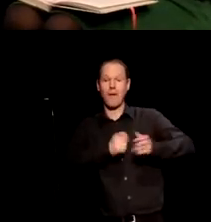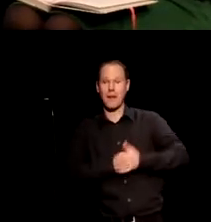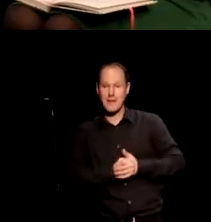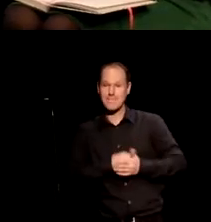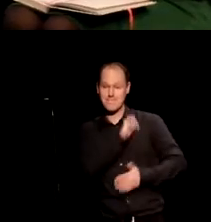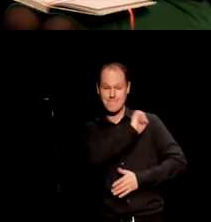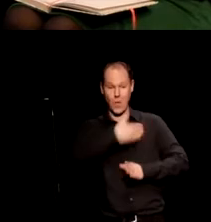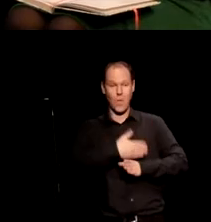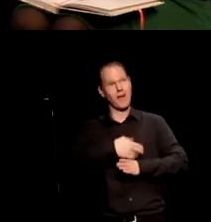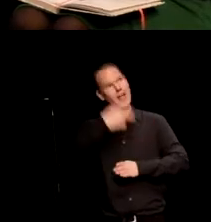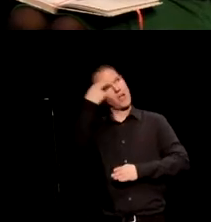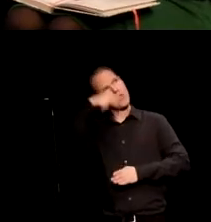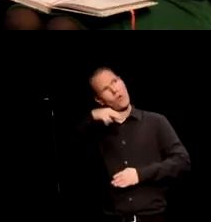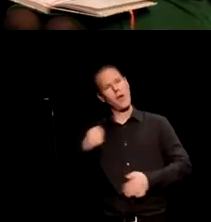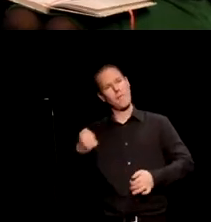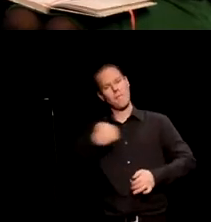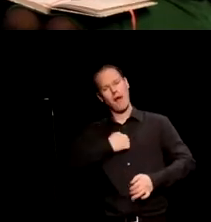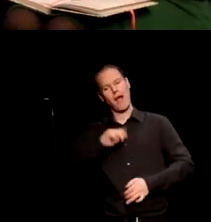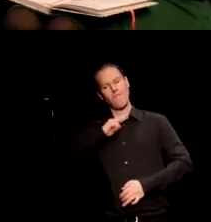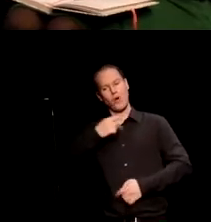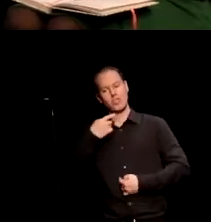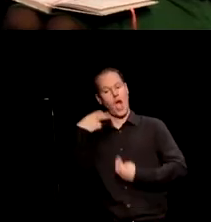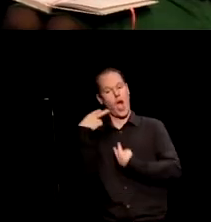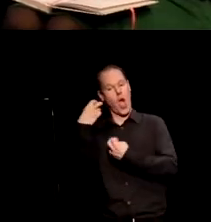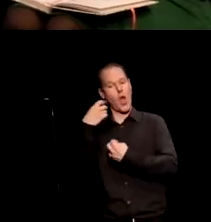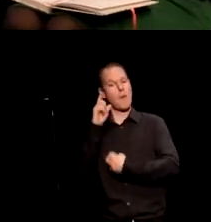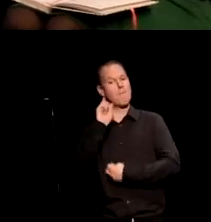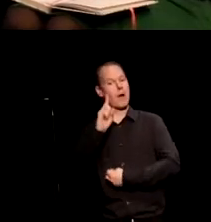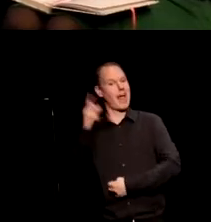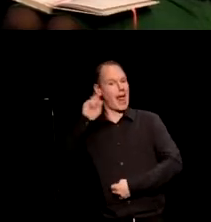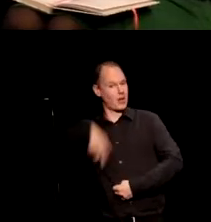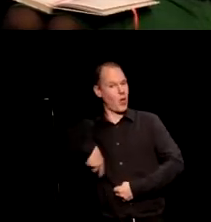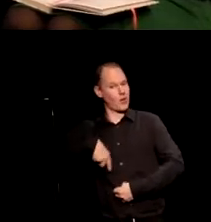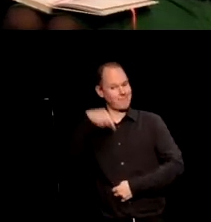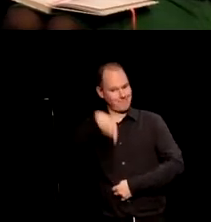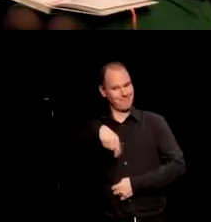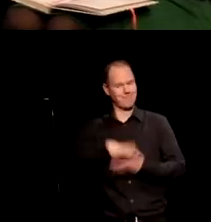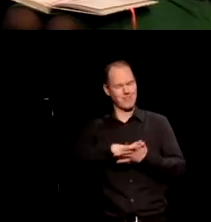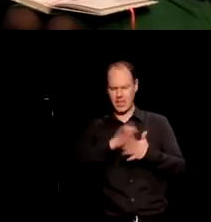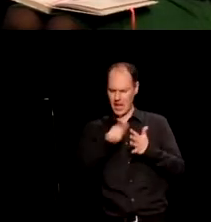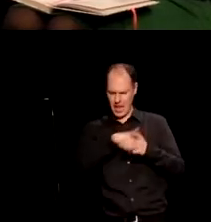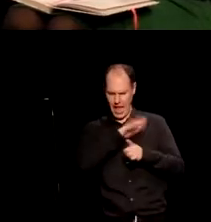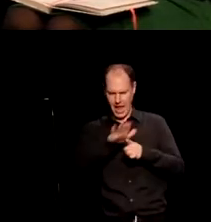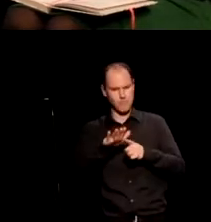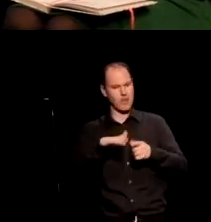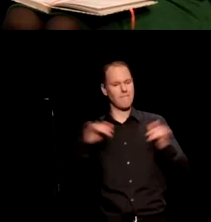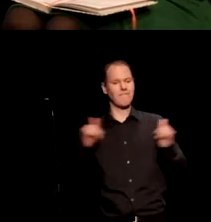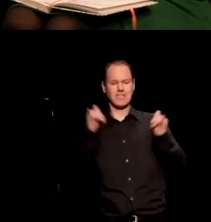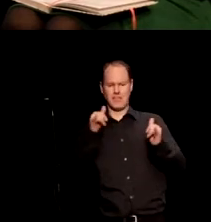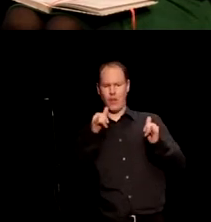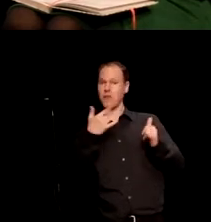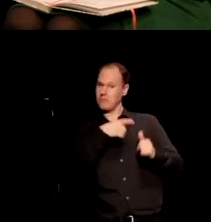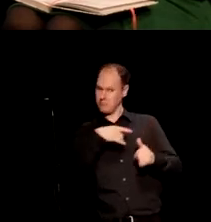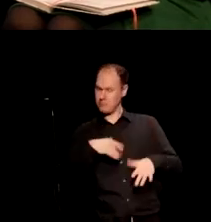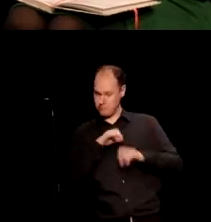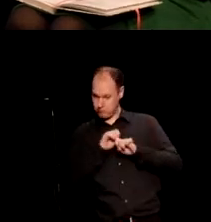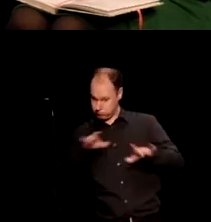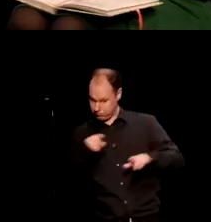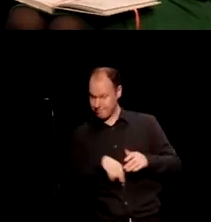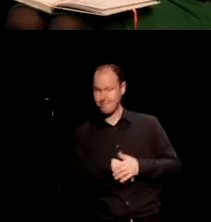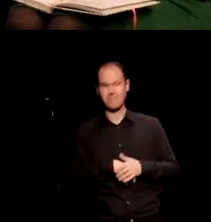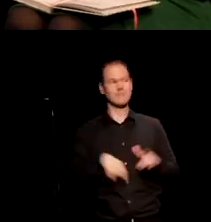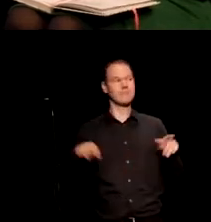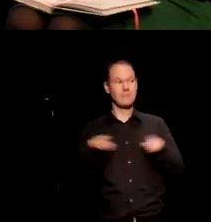work on My Voice Was Heard But It Was Ignored, which also won the Luster Award at the Edinburgh Fringe Festival. Alongside recent directing credits with